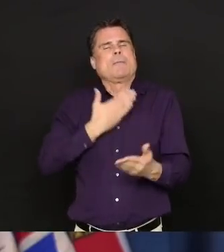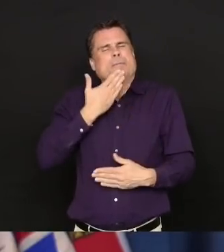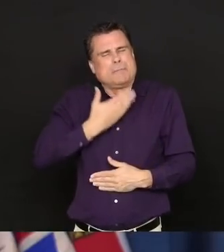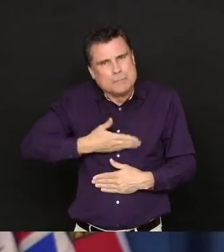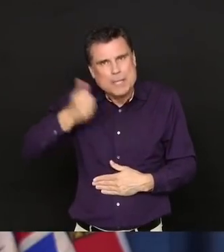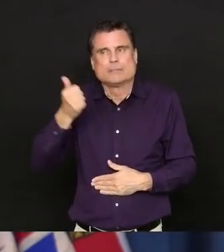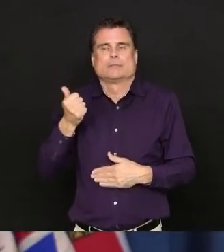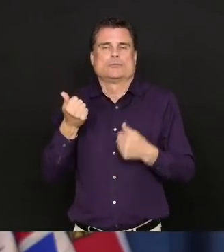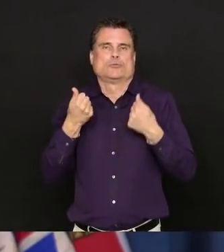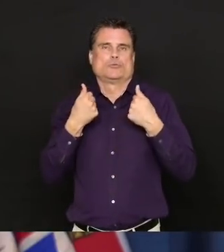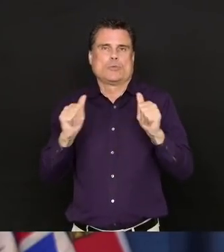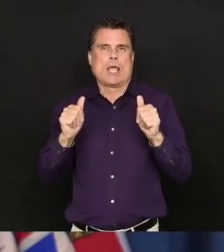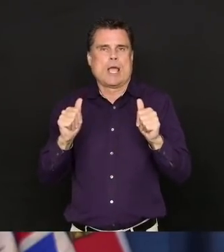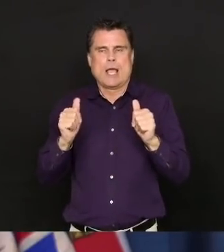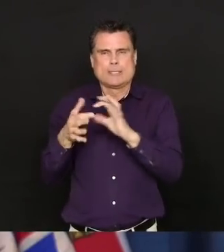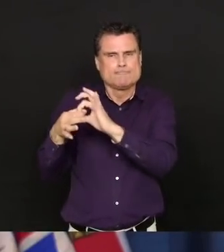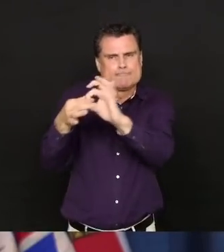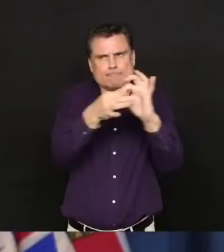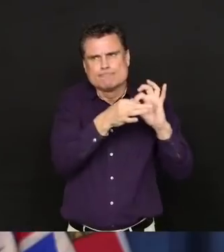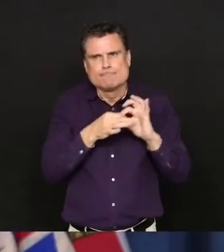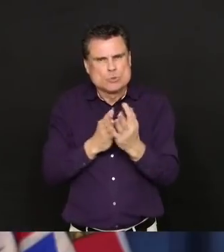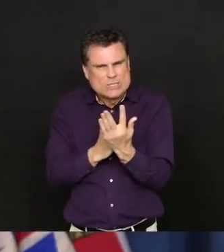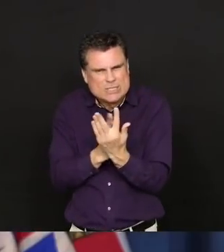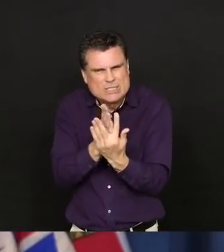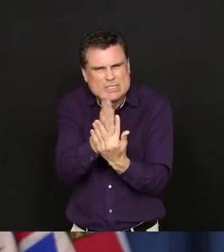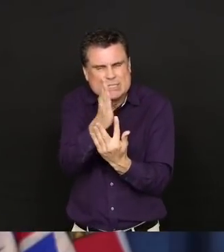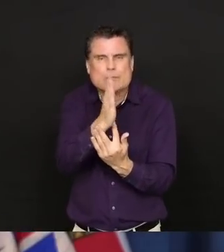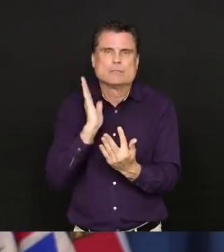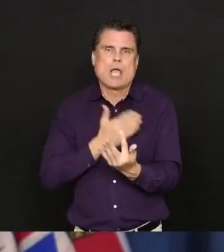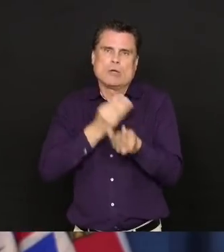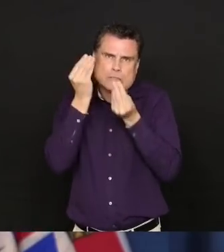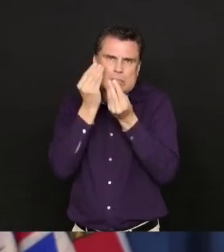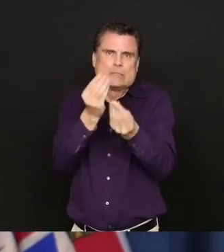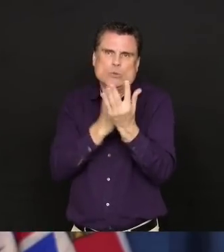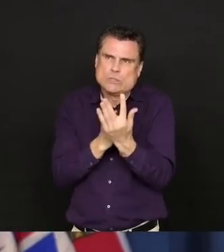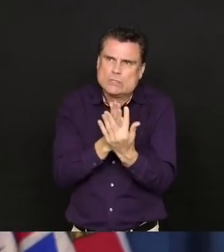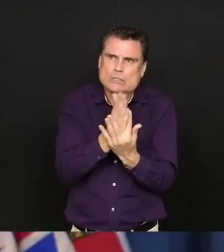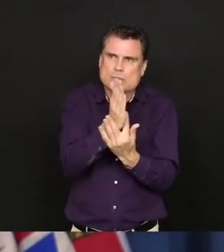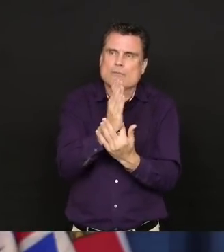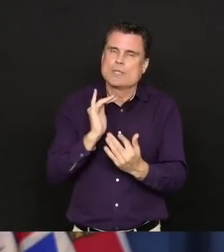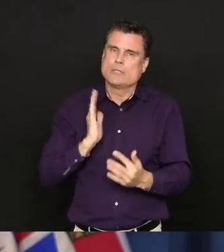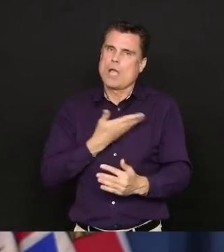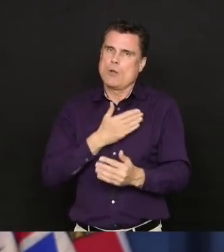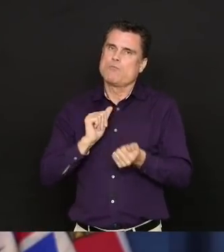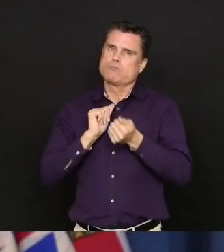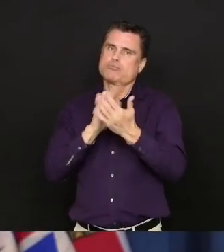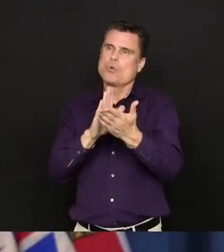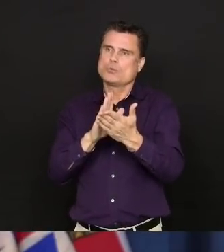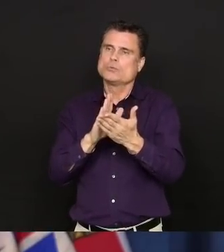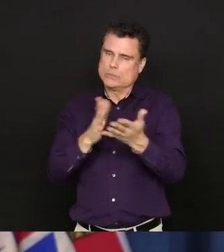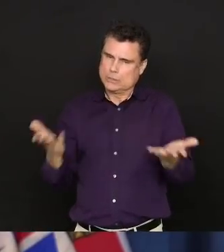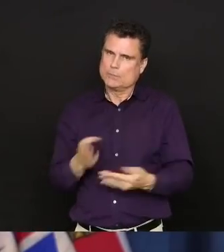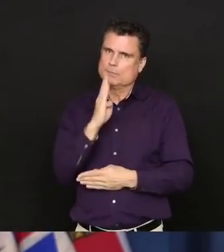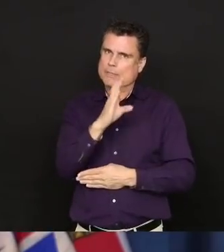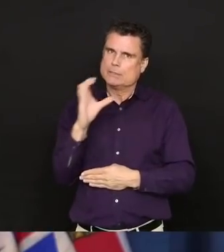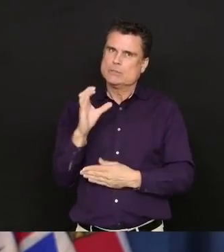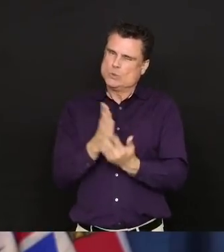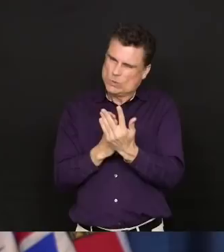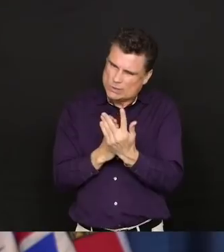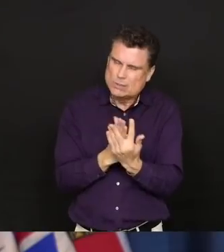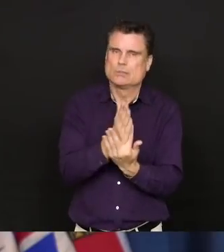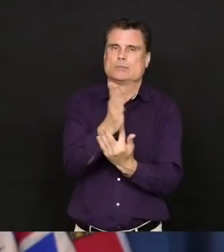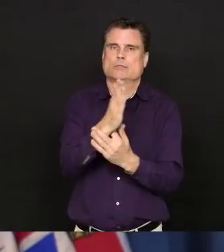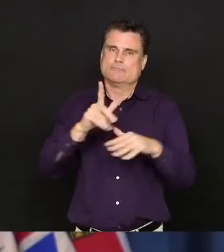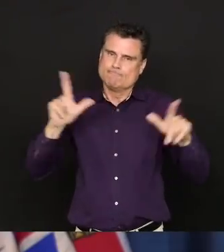for everybody else who needs it at the same time. So that's the approach that we've taken here in BC. Jeff Andreas, Radio